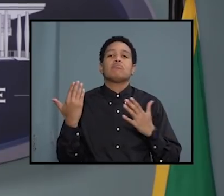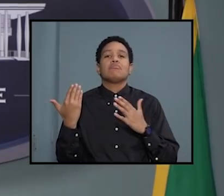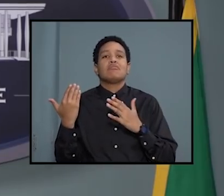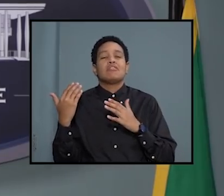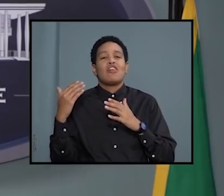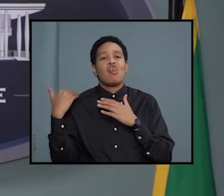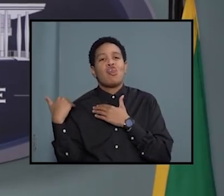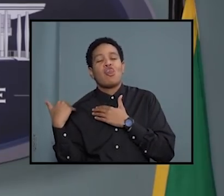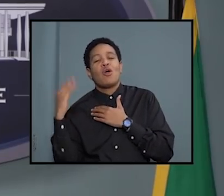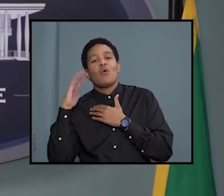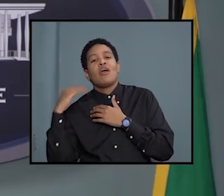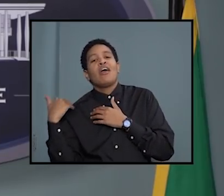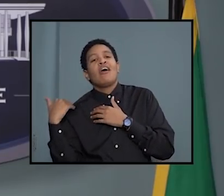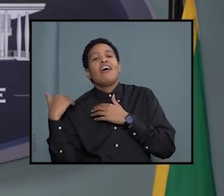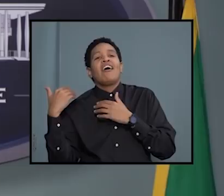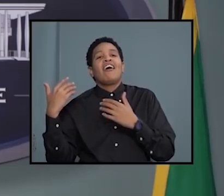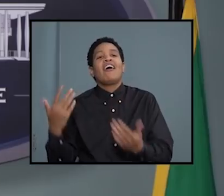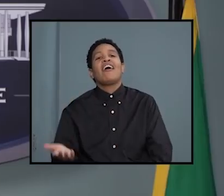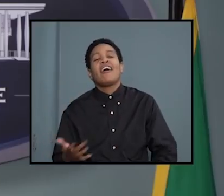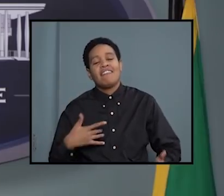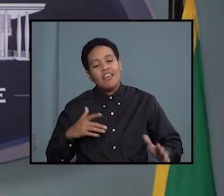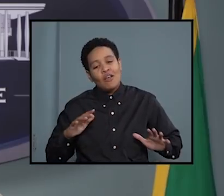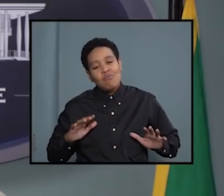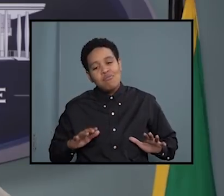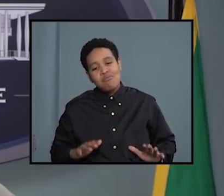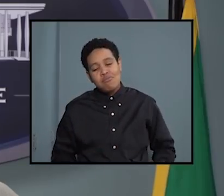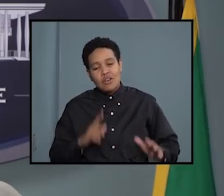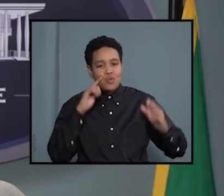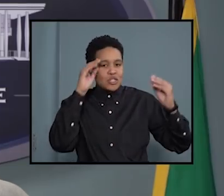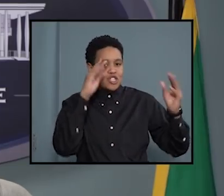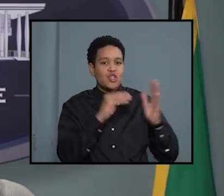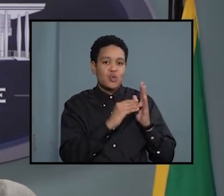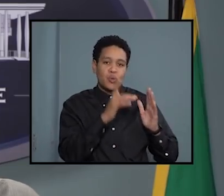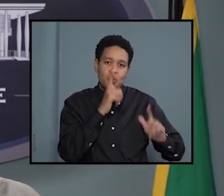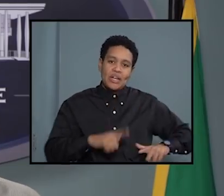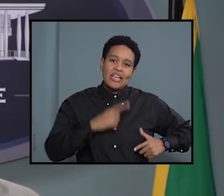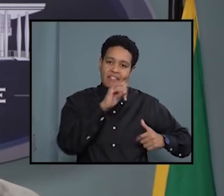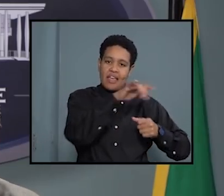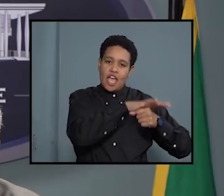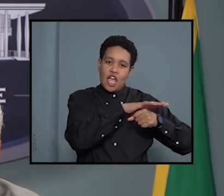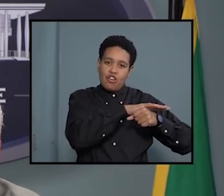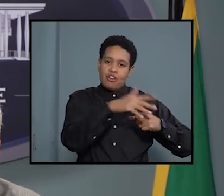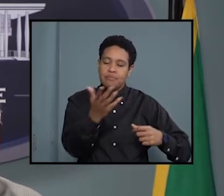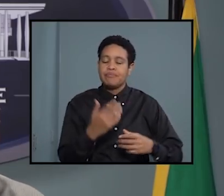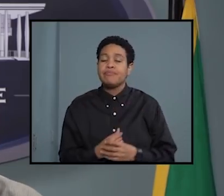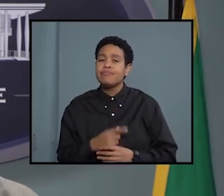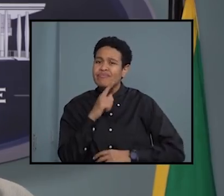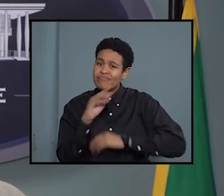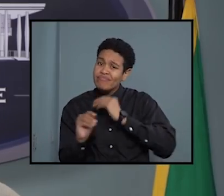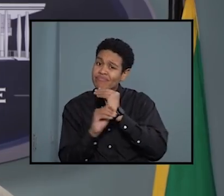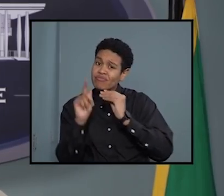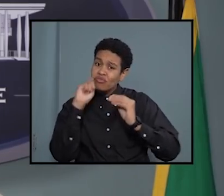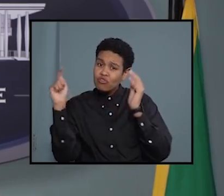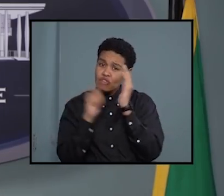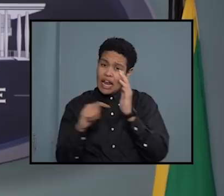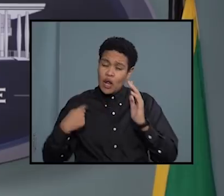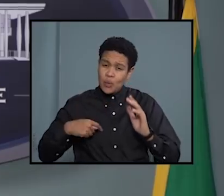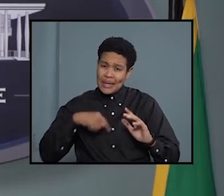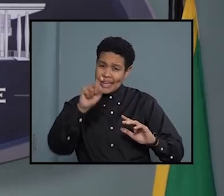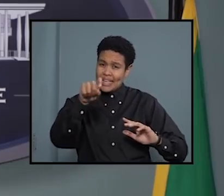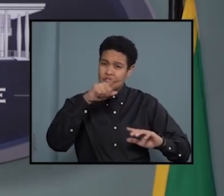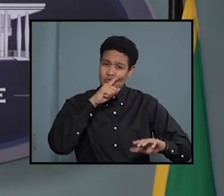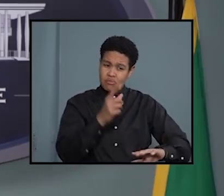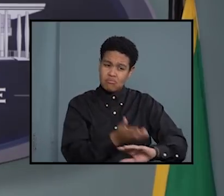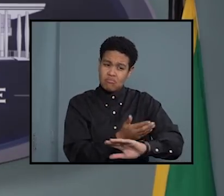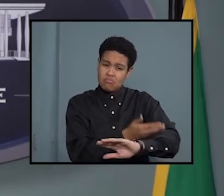the teachers and the students alike in those areas. In addition, recognizing that we need to step